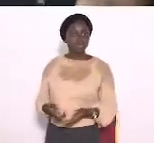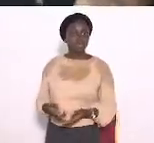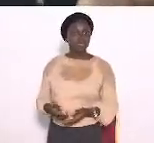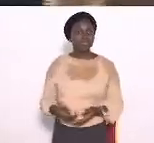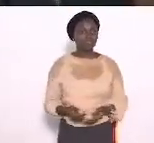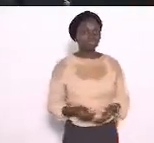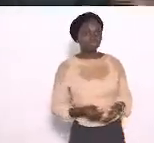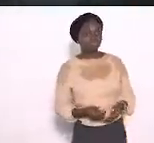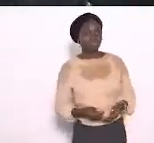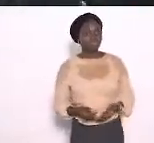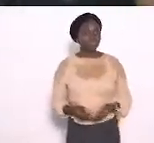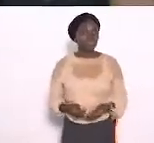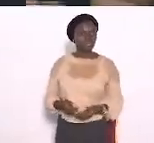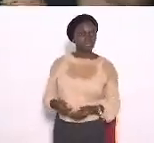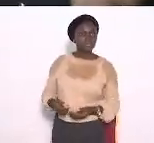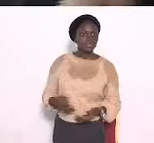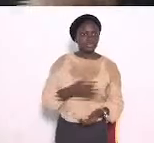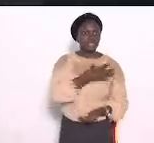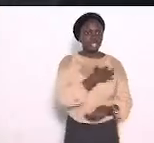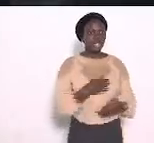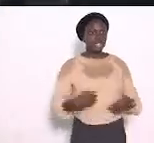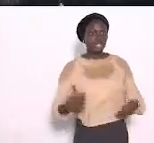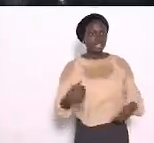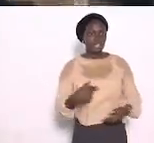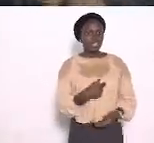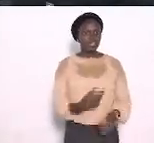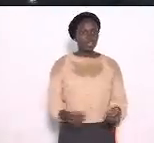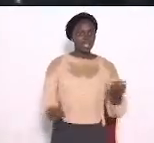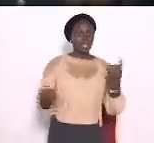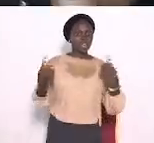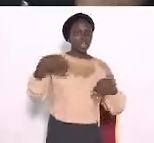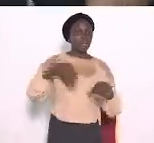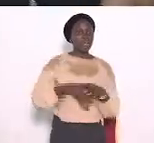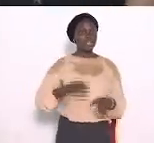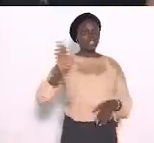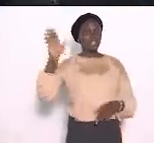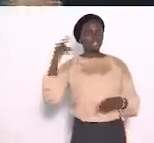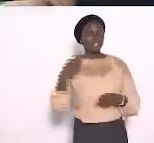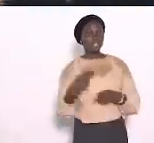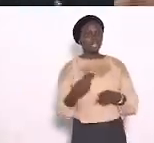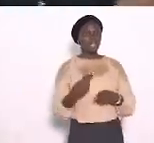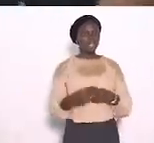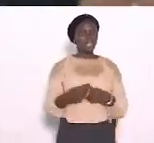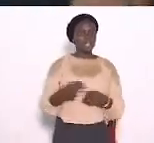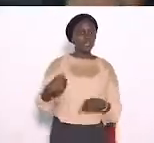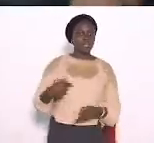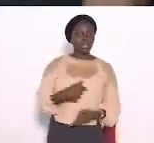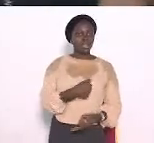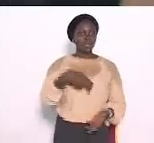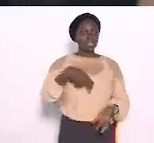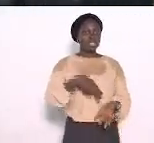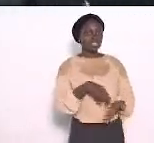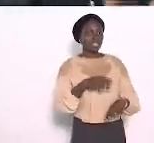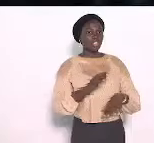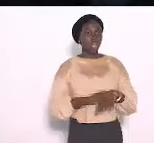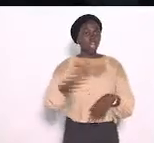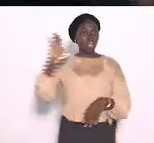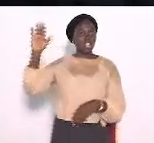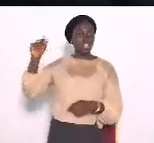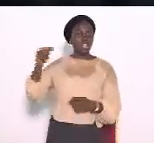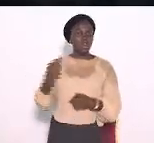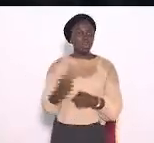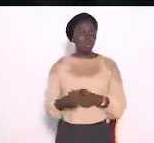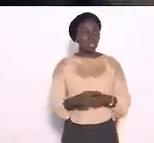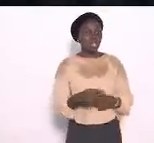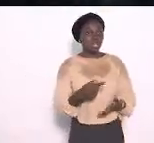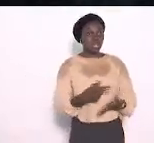in your name and on your the on earth we come